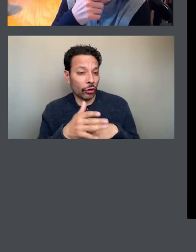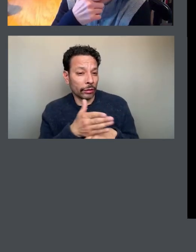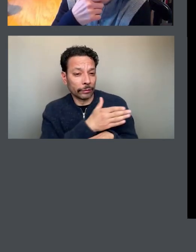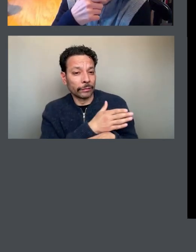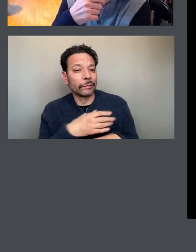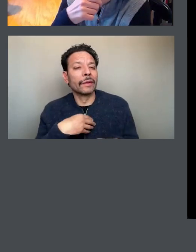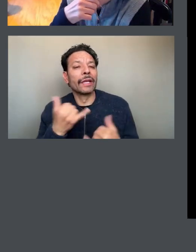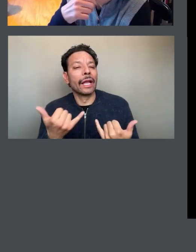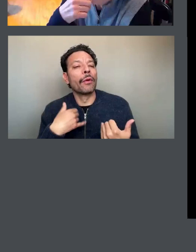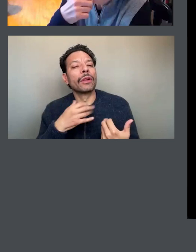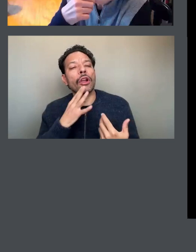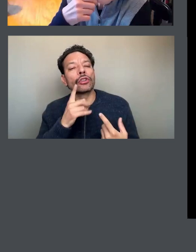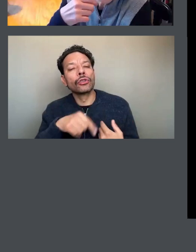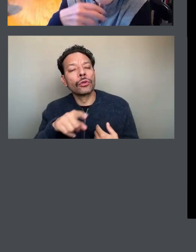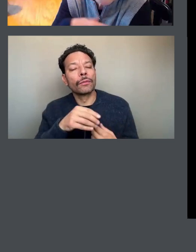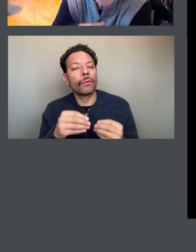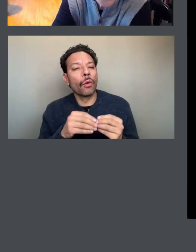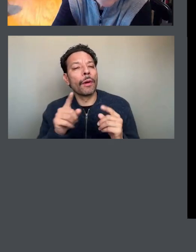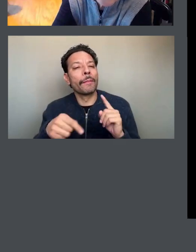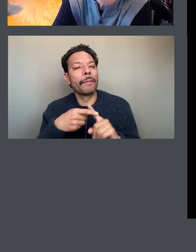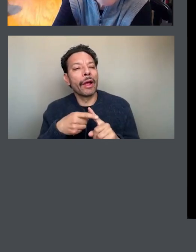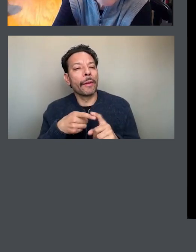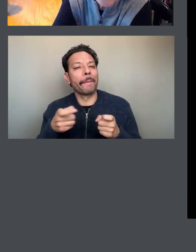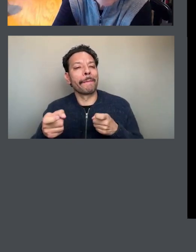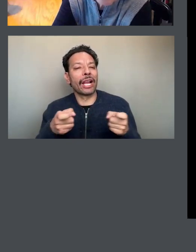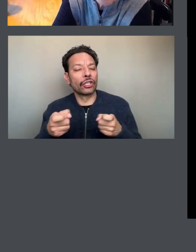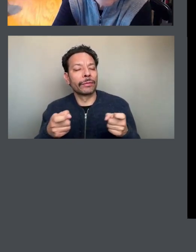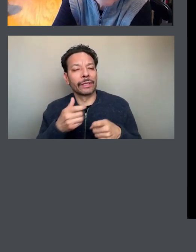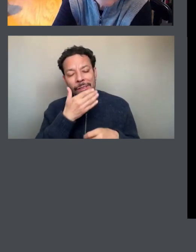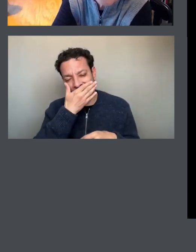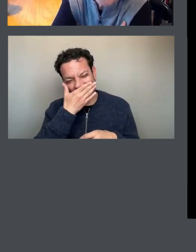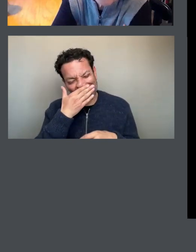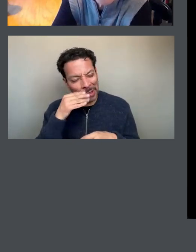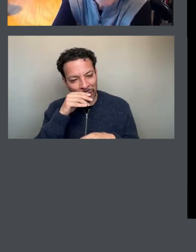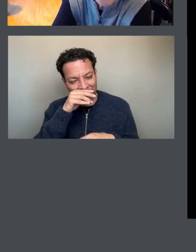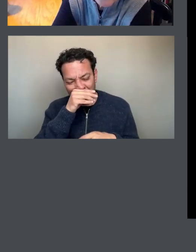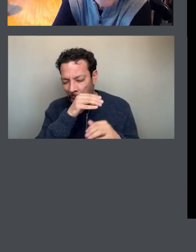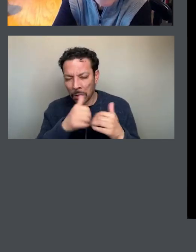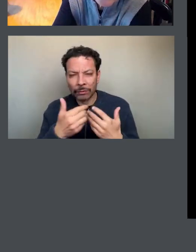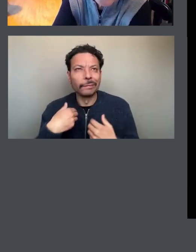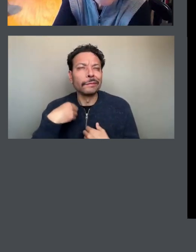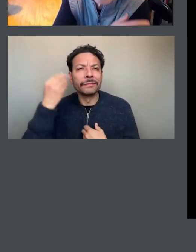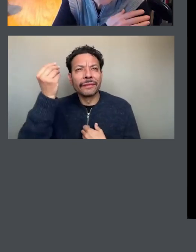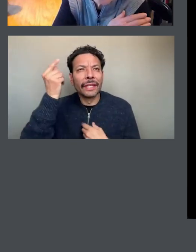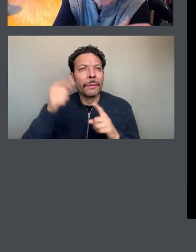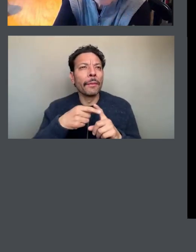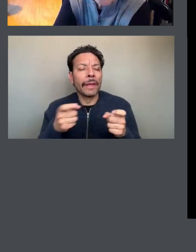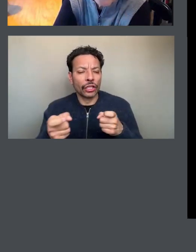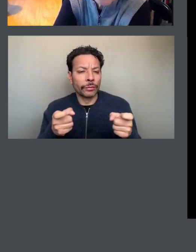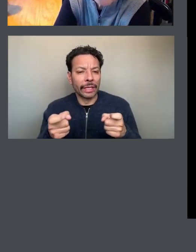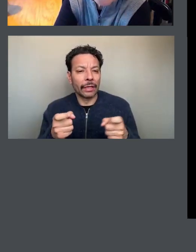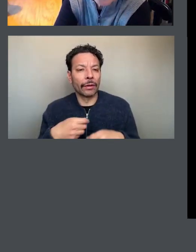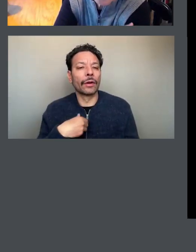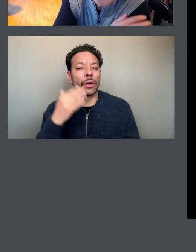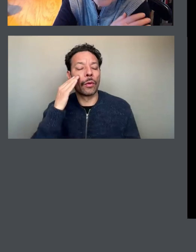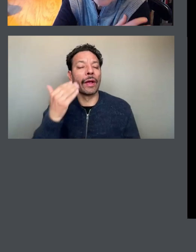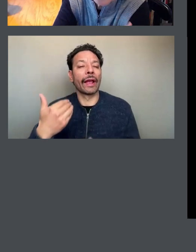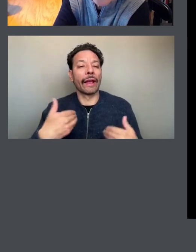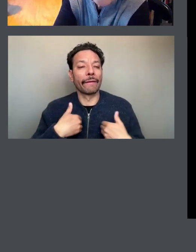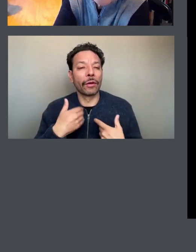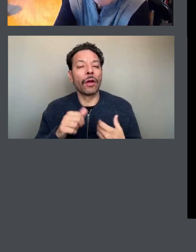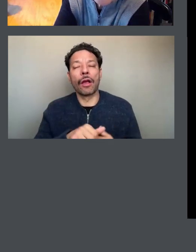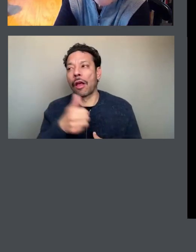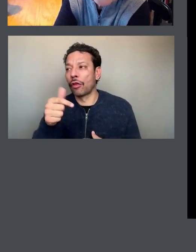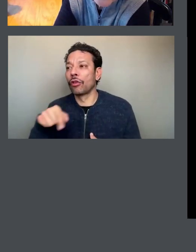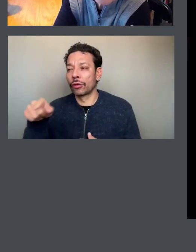with you more about the management and how I'm thinking about the management. And I know we'll be having additional